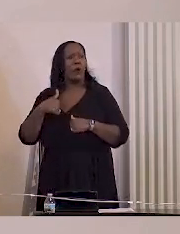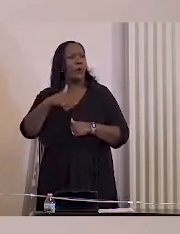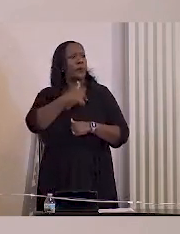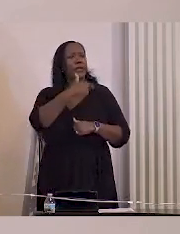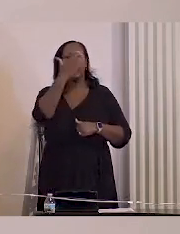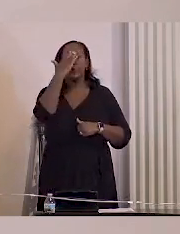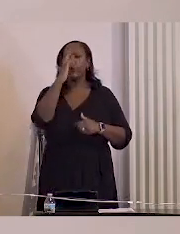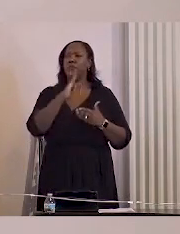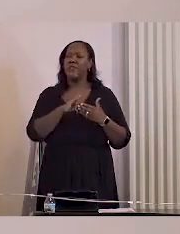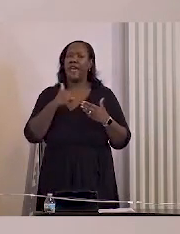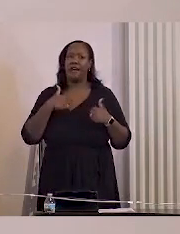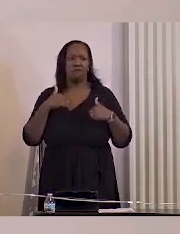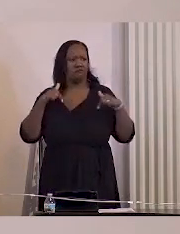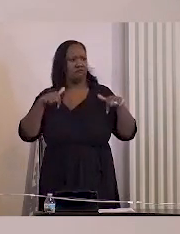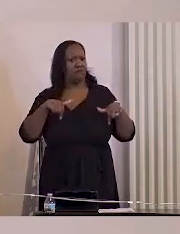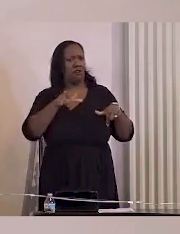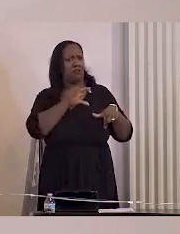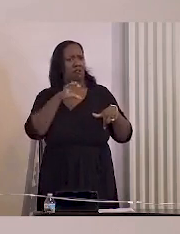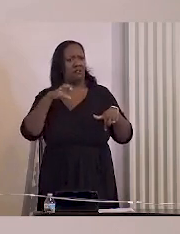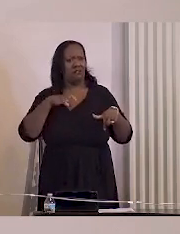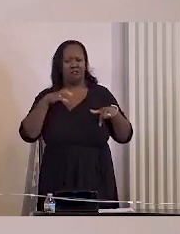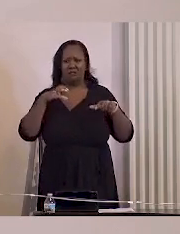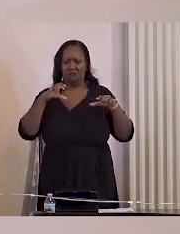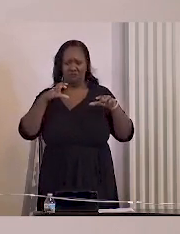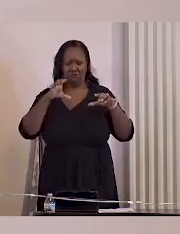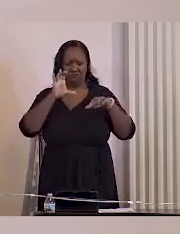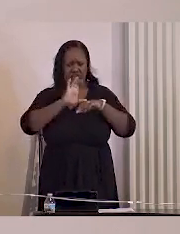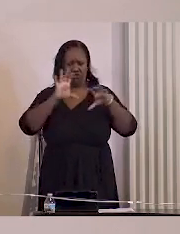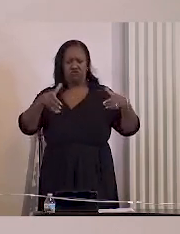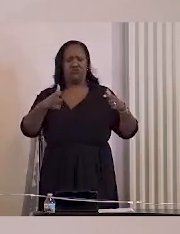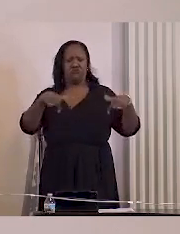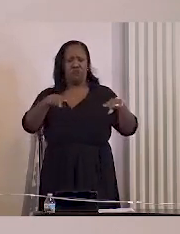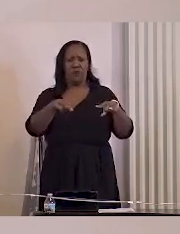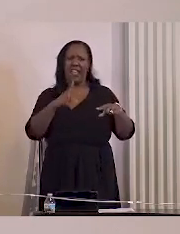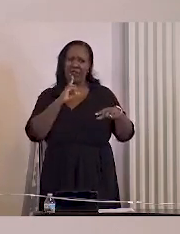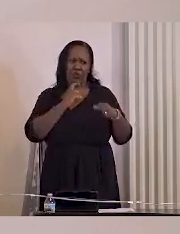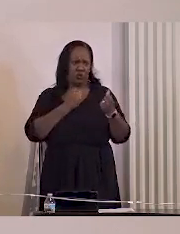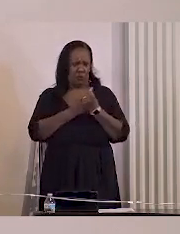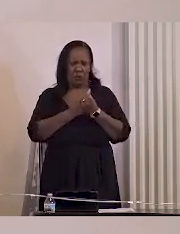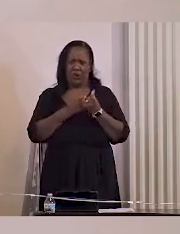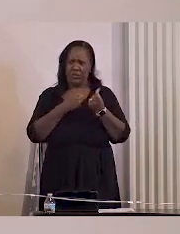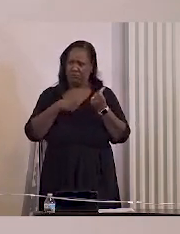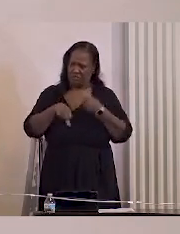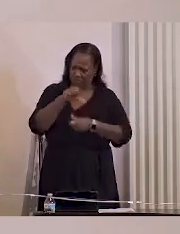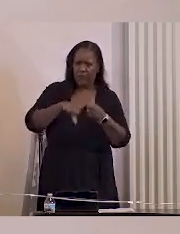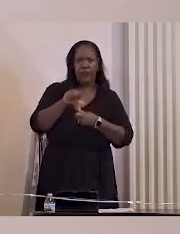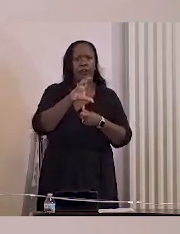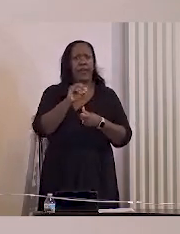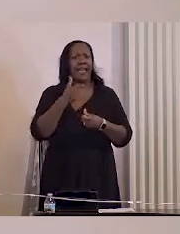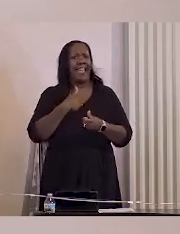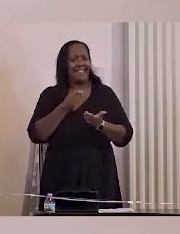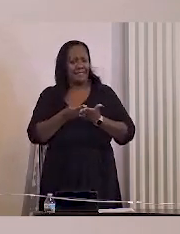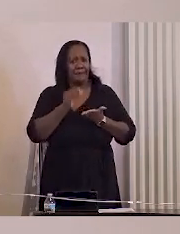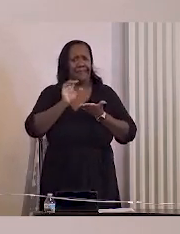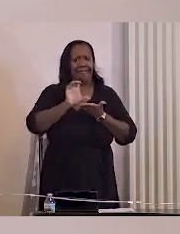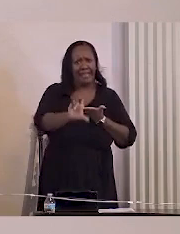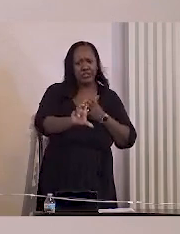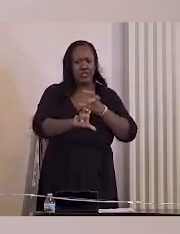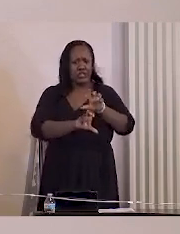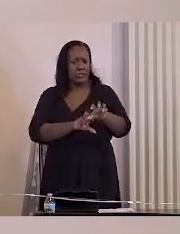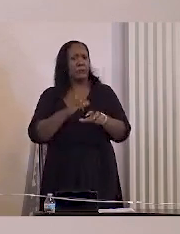a congregationally governed church had to be mostly self-supporting, and that pledging was important.